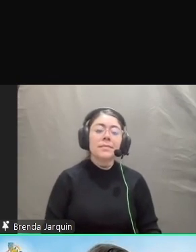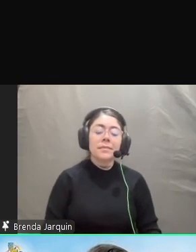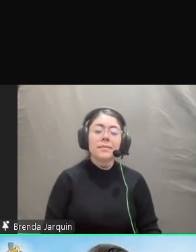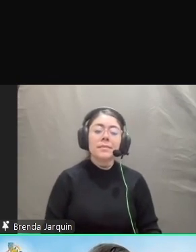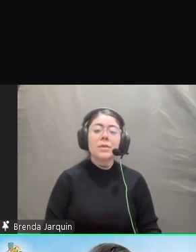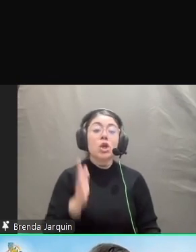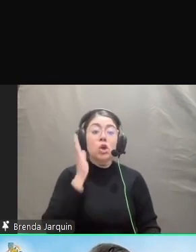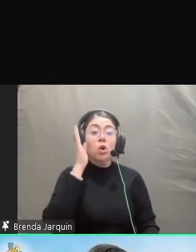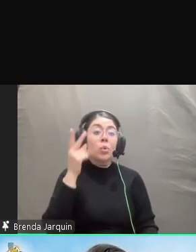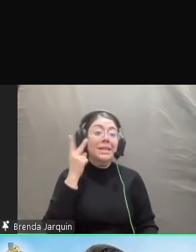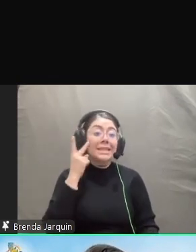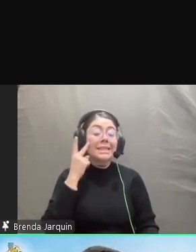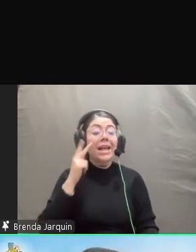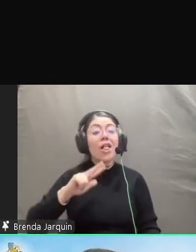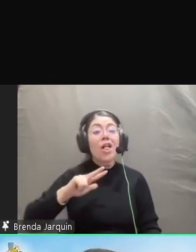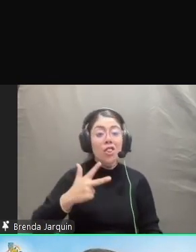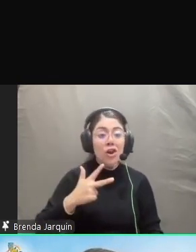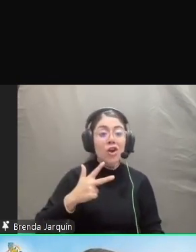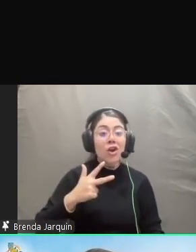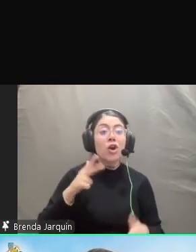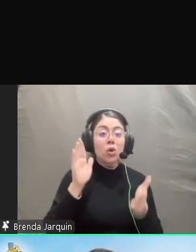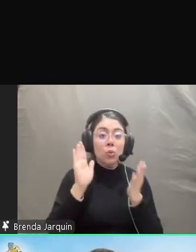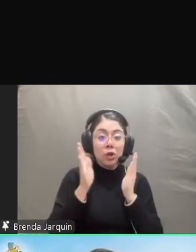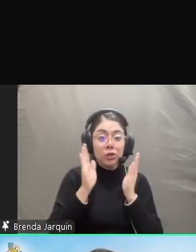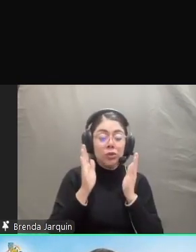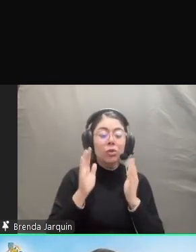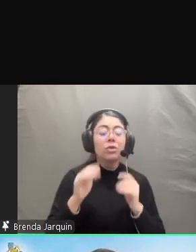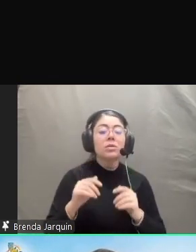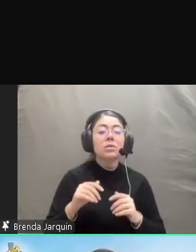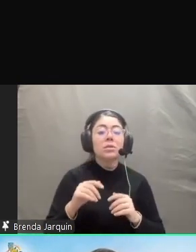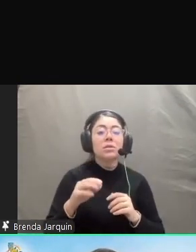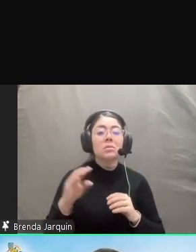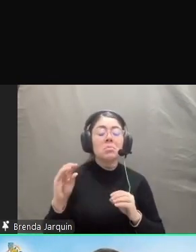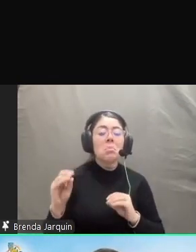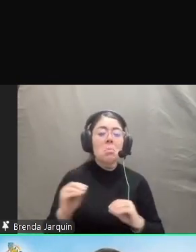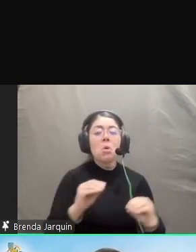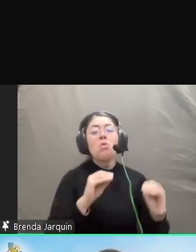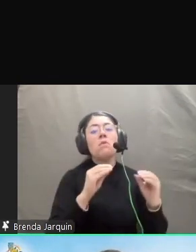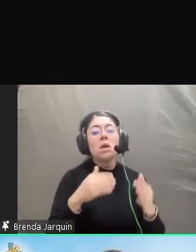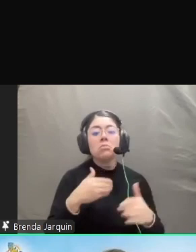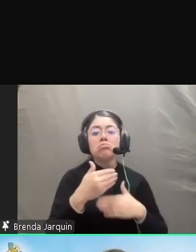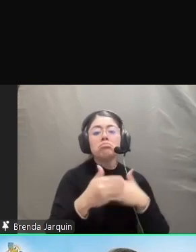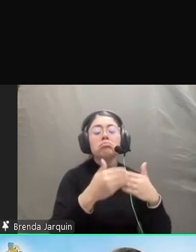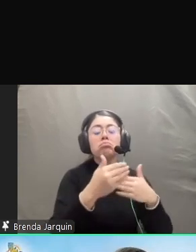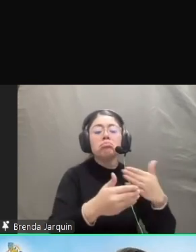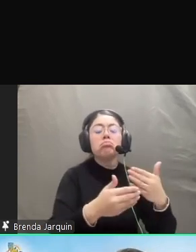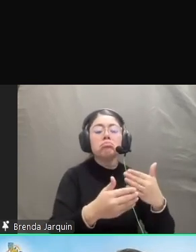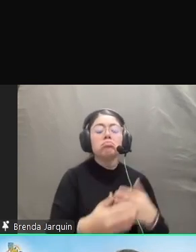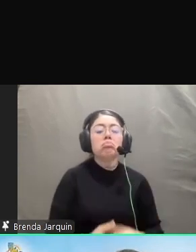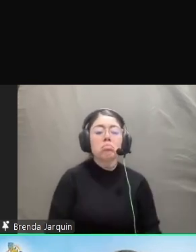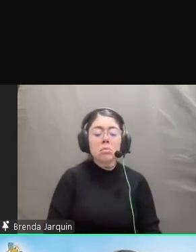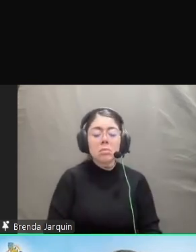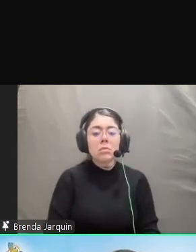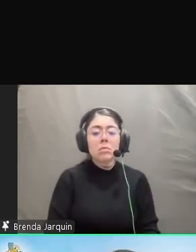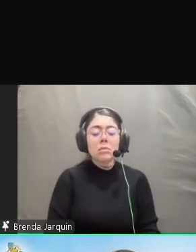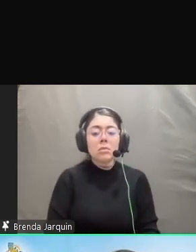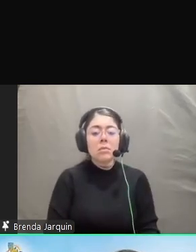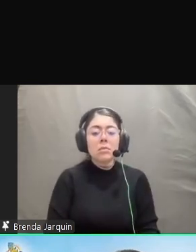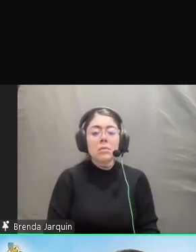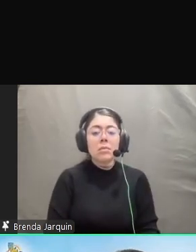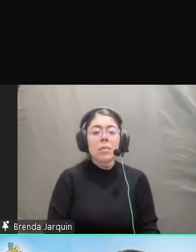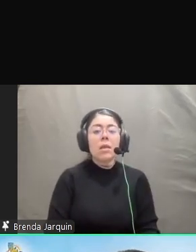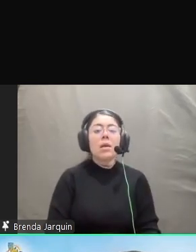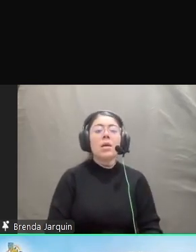this slide. Moving on to the next slide, we have the establishing policies to guide